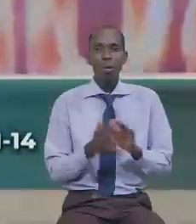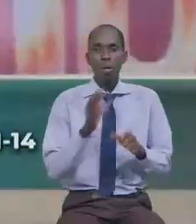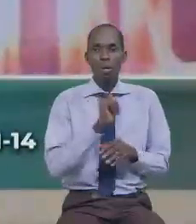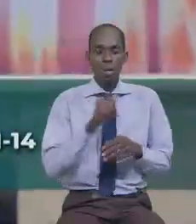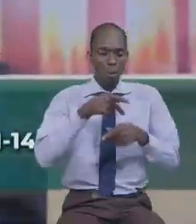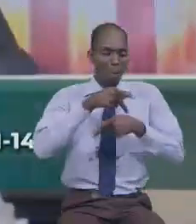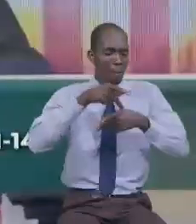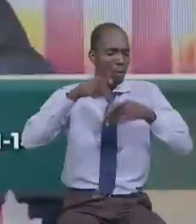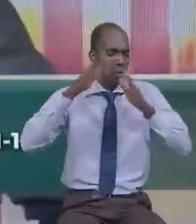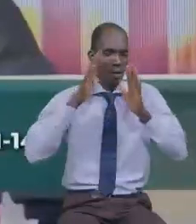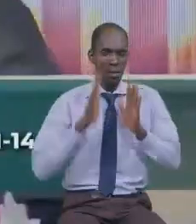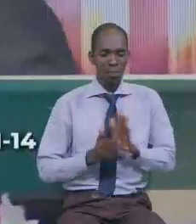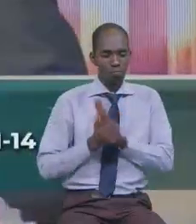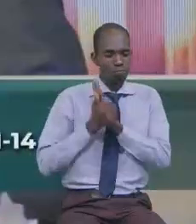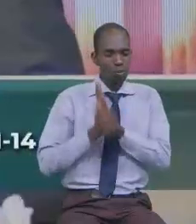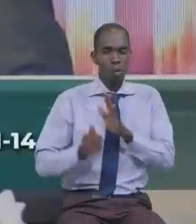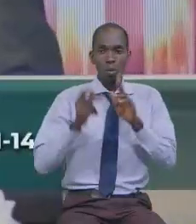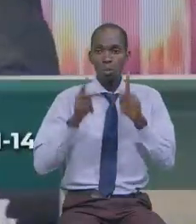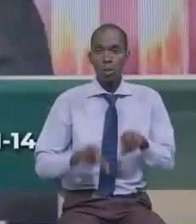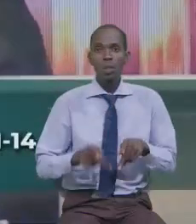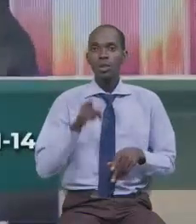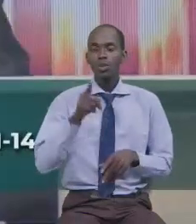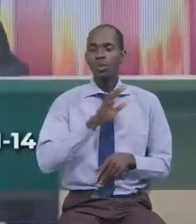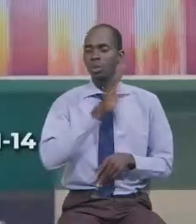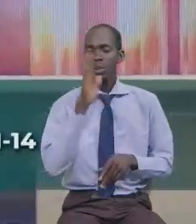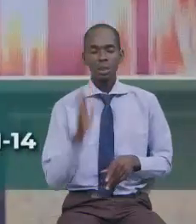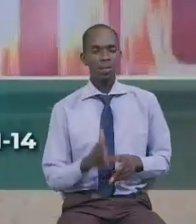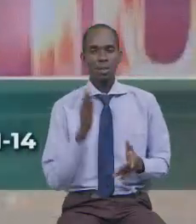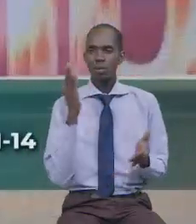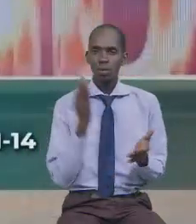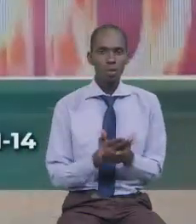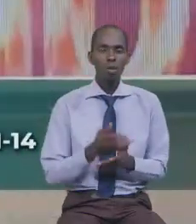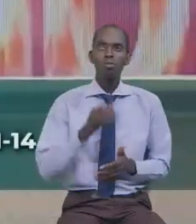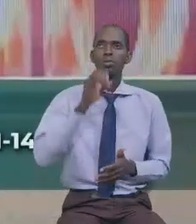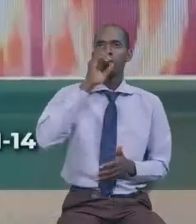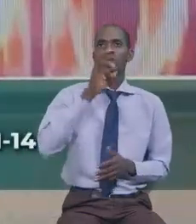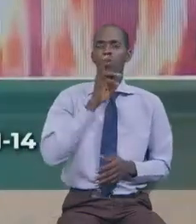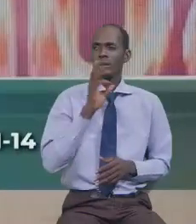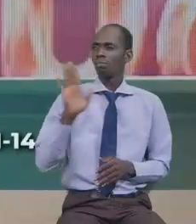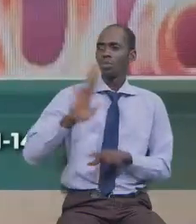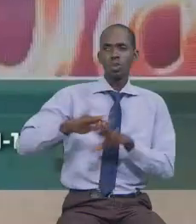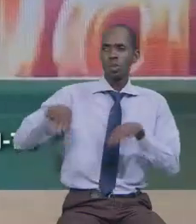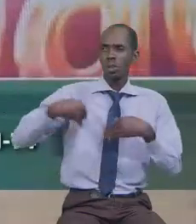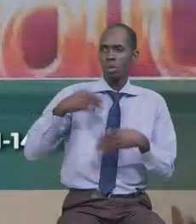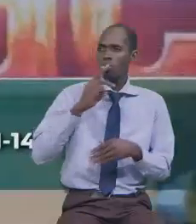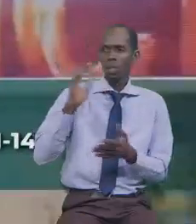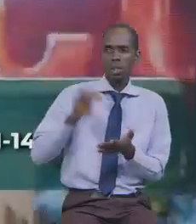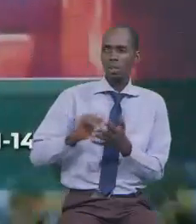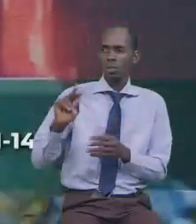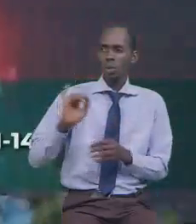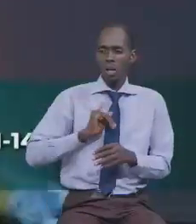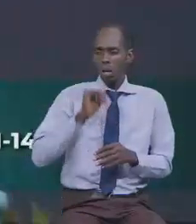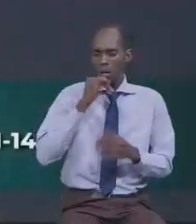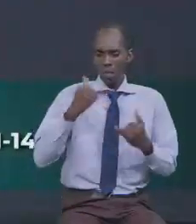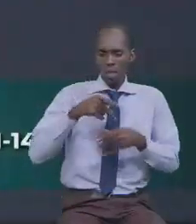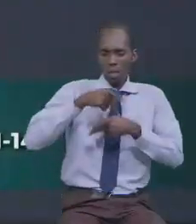professional, you never grow out of, I don't need water anymore. I'm now a